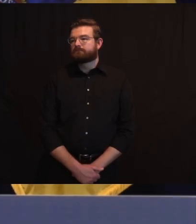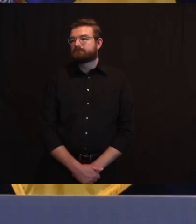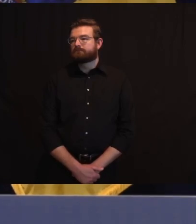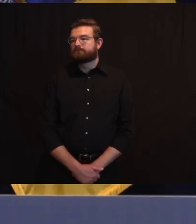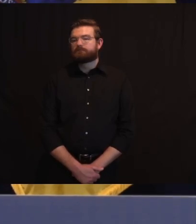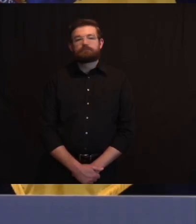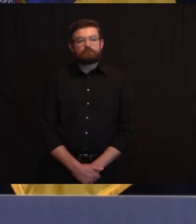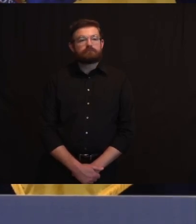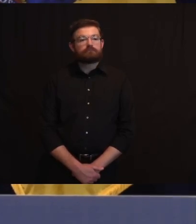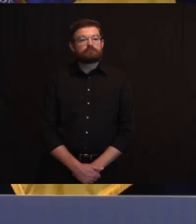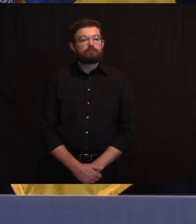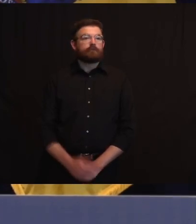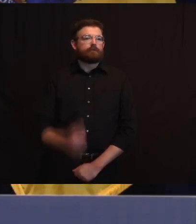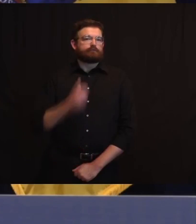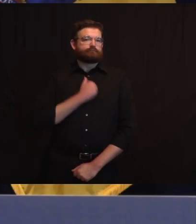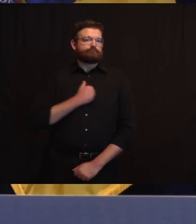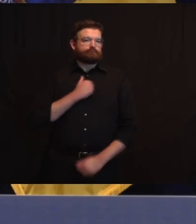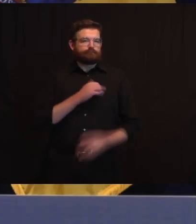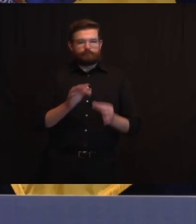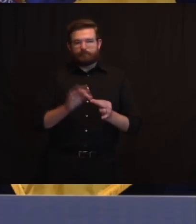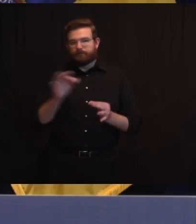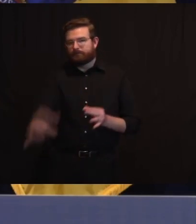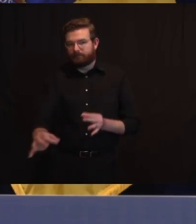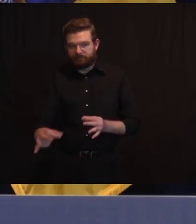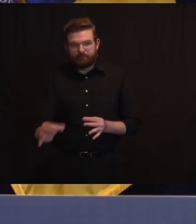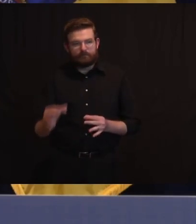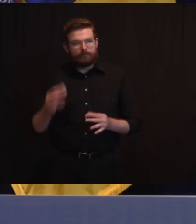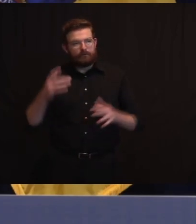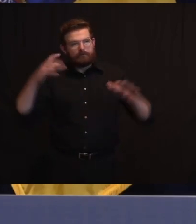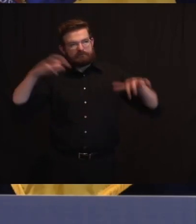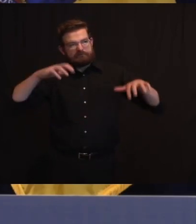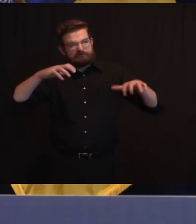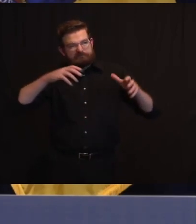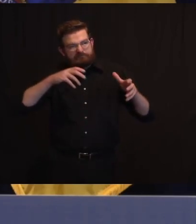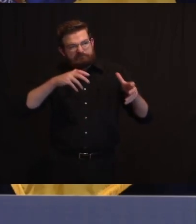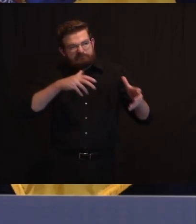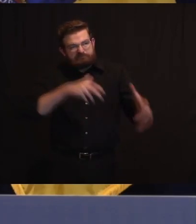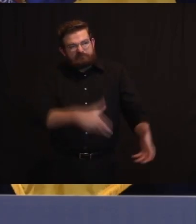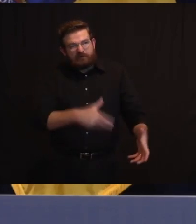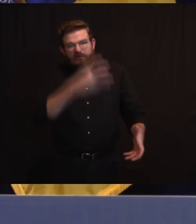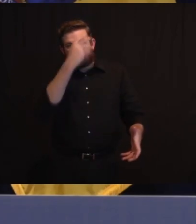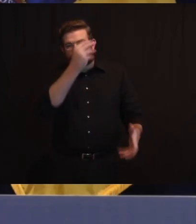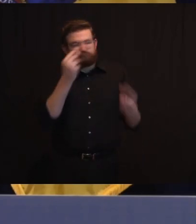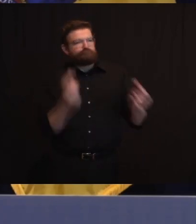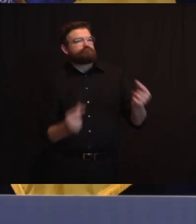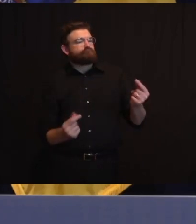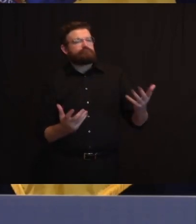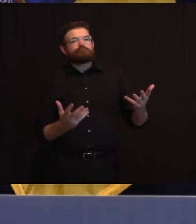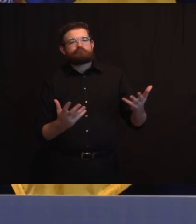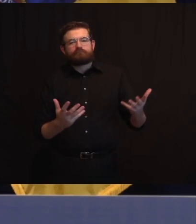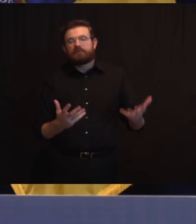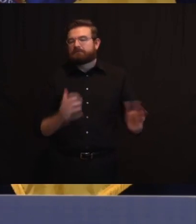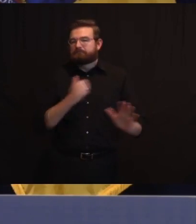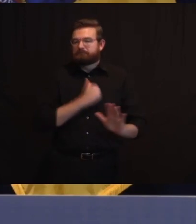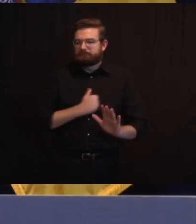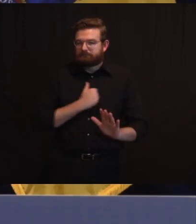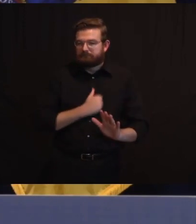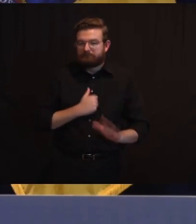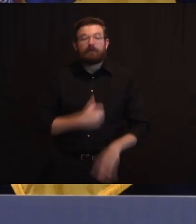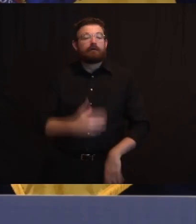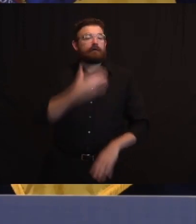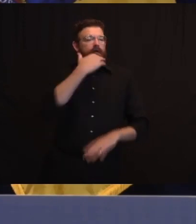Apologies for the slight delay. It got very wet outside very quickly, so apologies. Good afternoon, everyone. I am joined by the woman to my right who needs